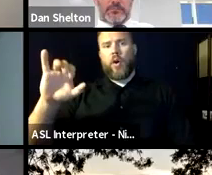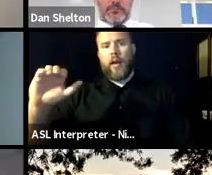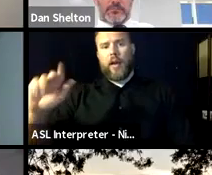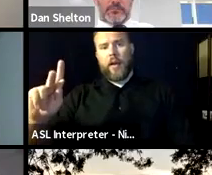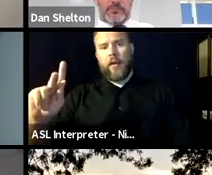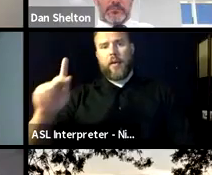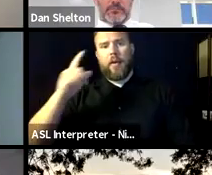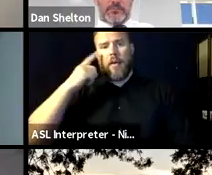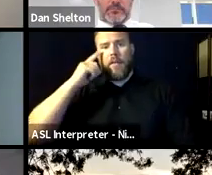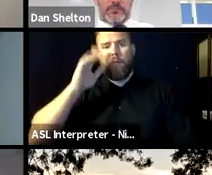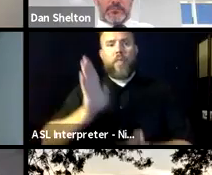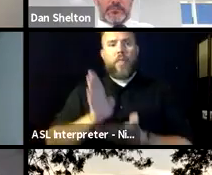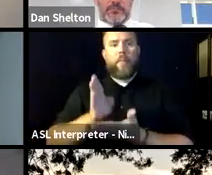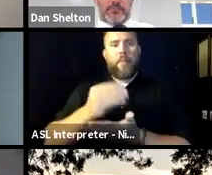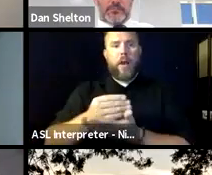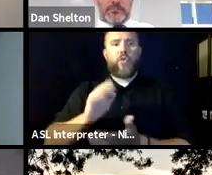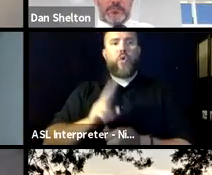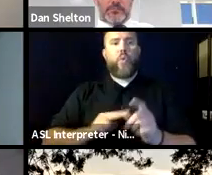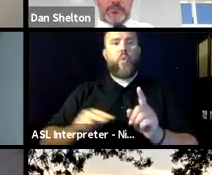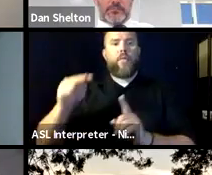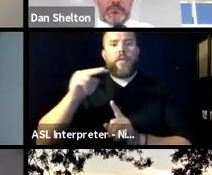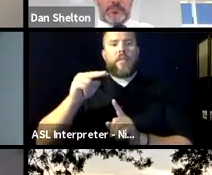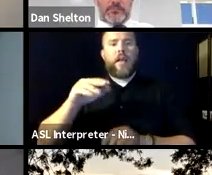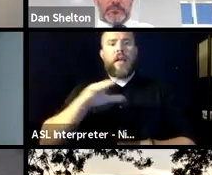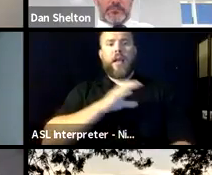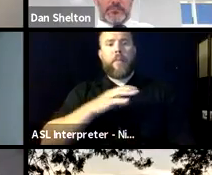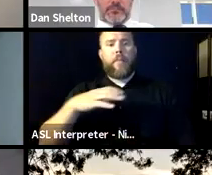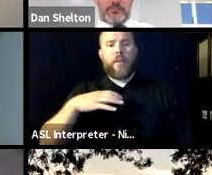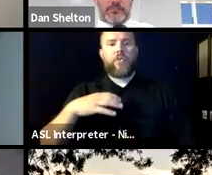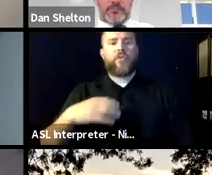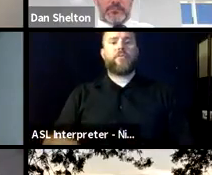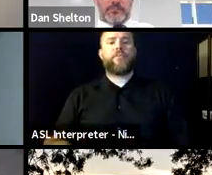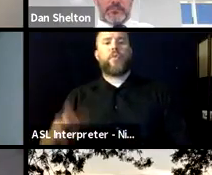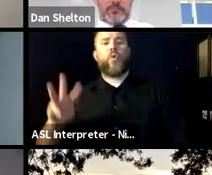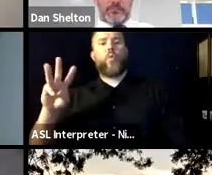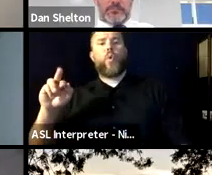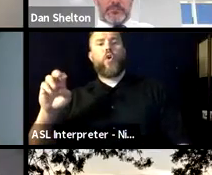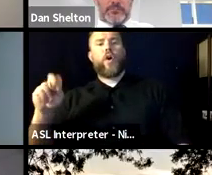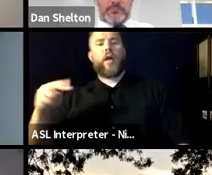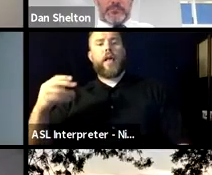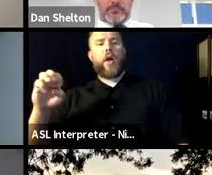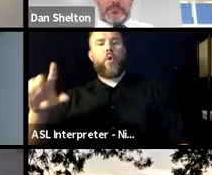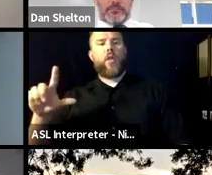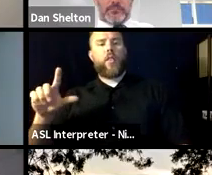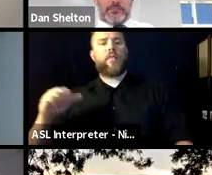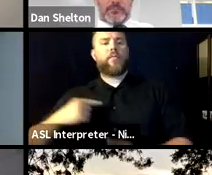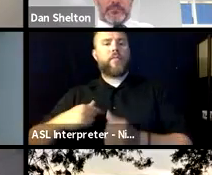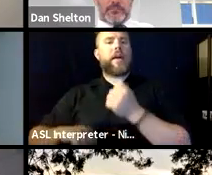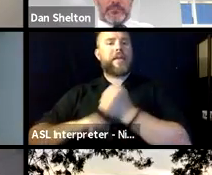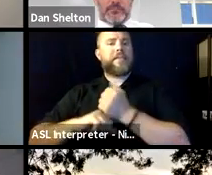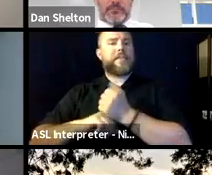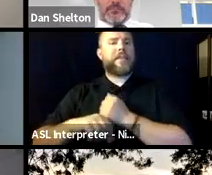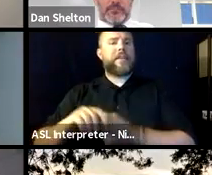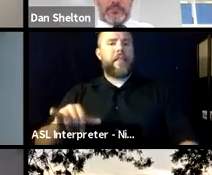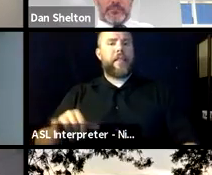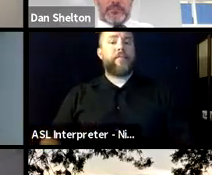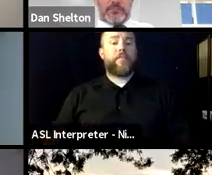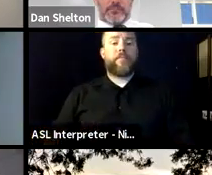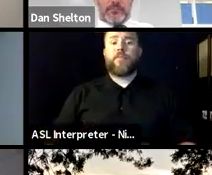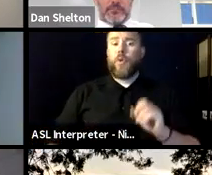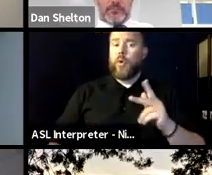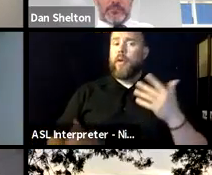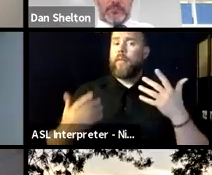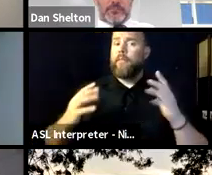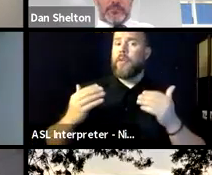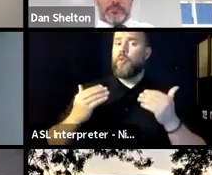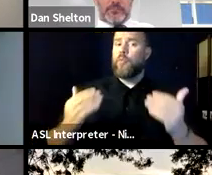Budget Oversight Committee. Okay, thank you. Warren Howell, I second. Okay, it's been moved and seconded that